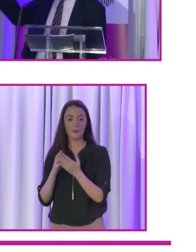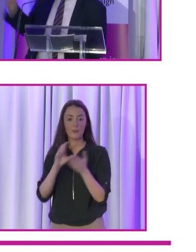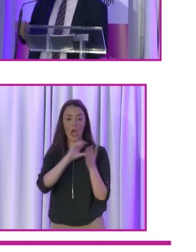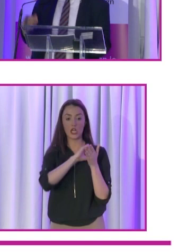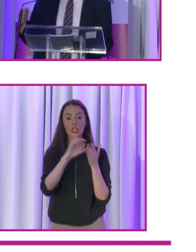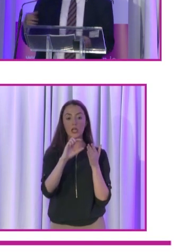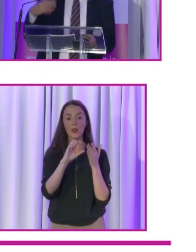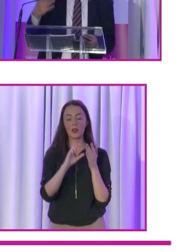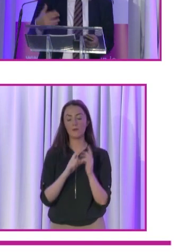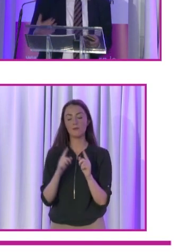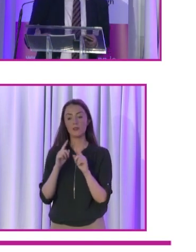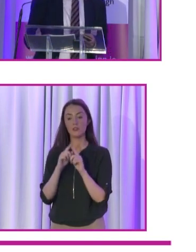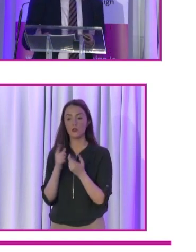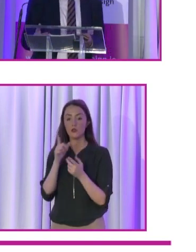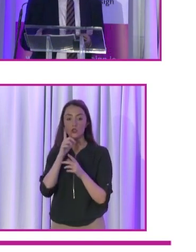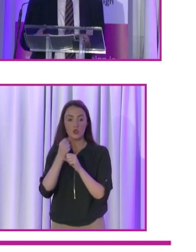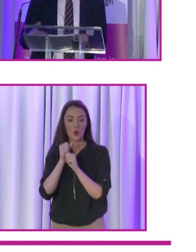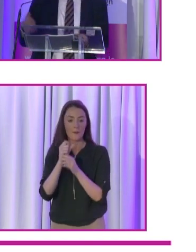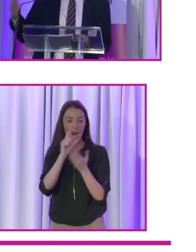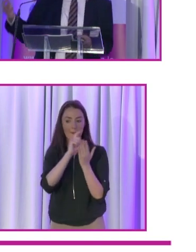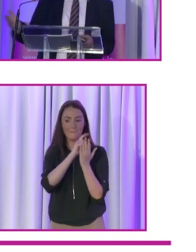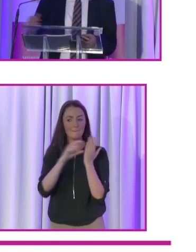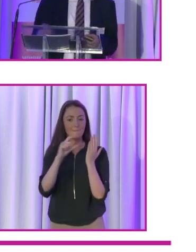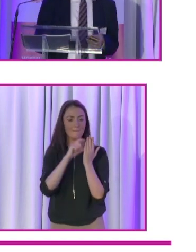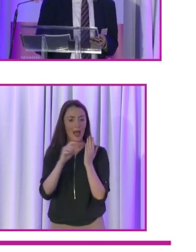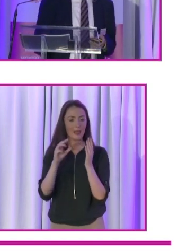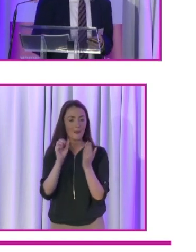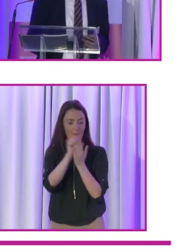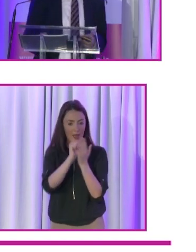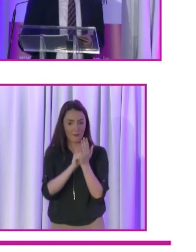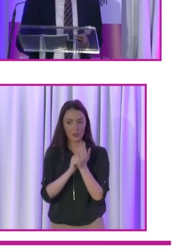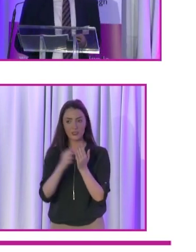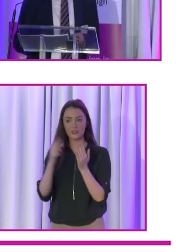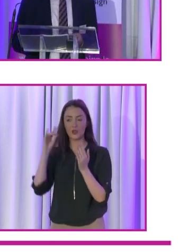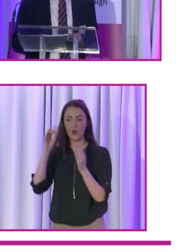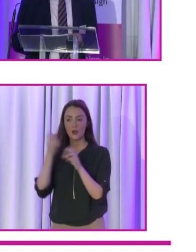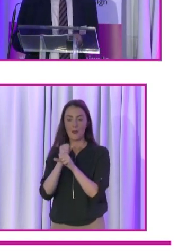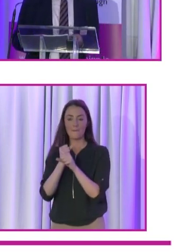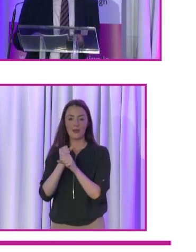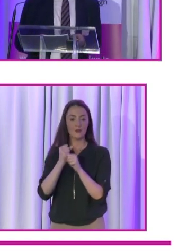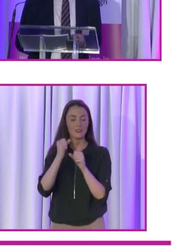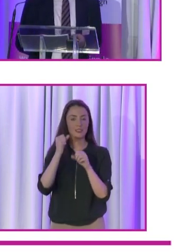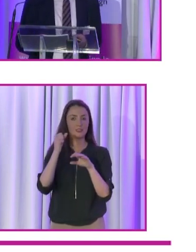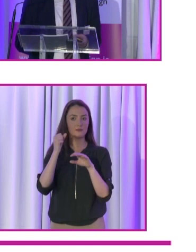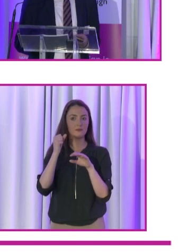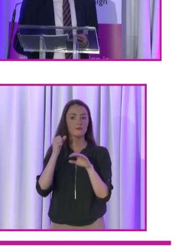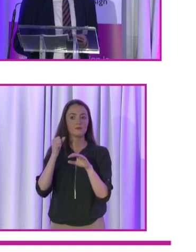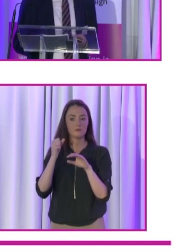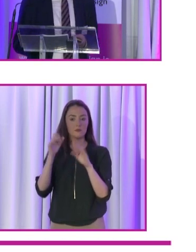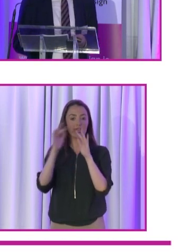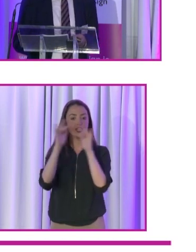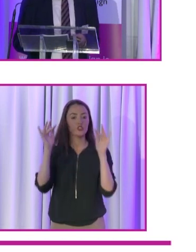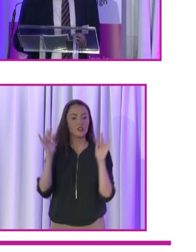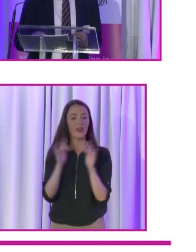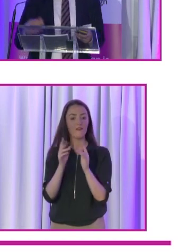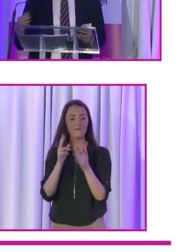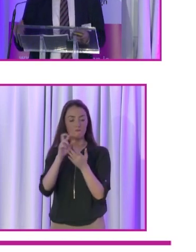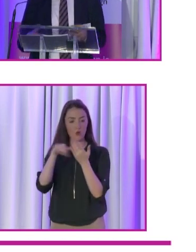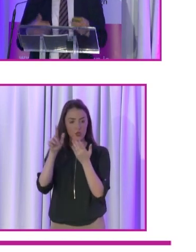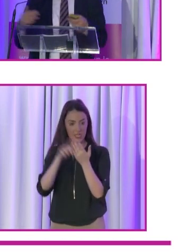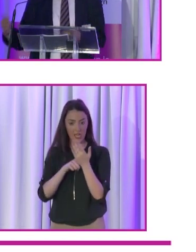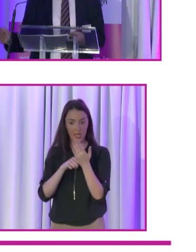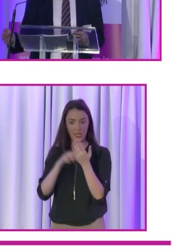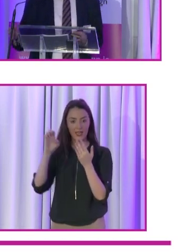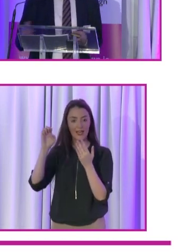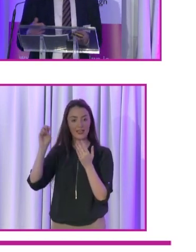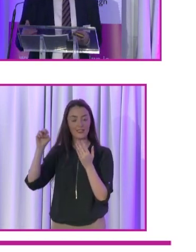the ballot papers on how to cast the vote. We've heard a really good example from internet voting in Estonia that is accessible. But for